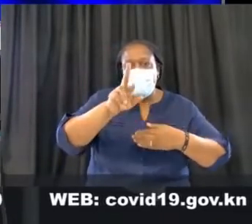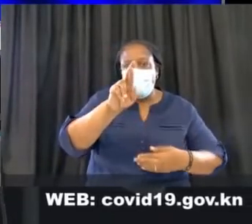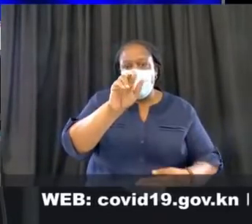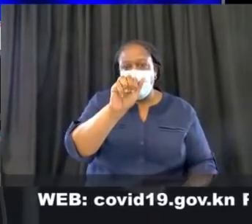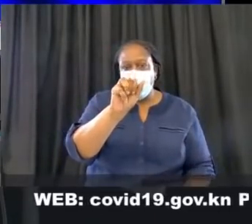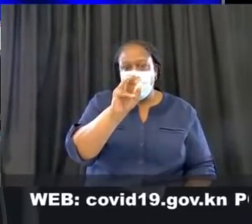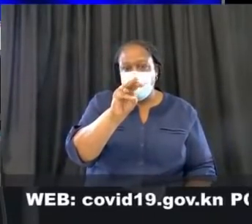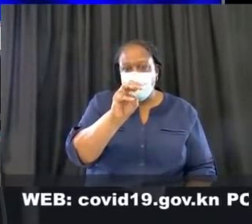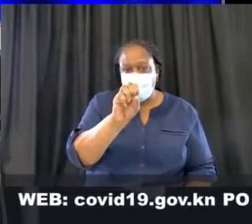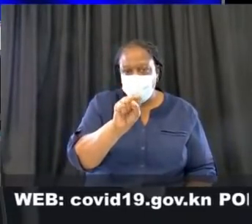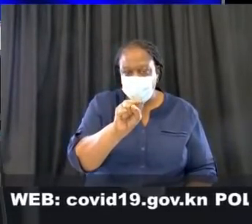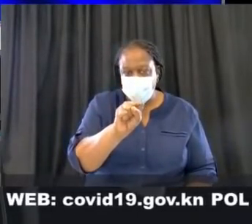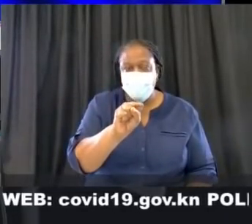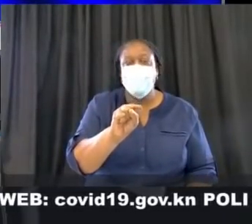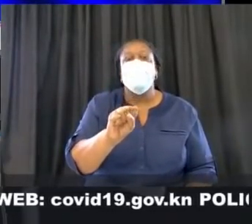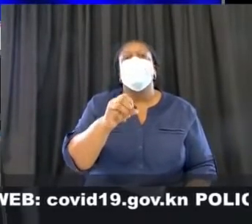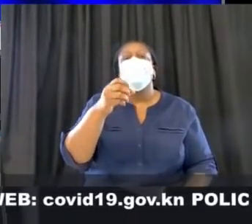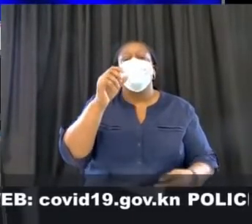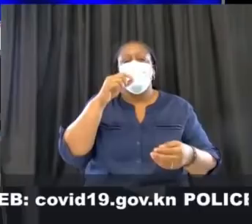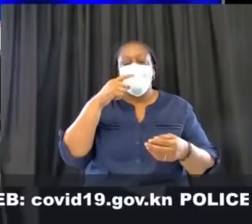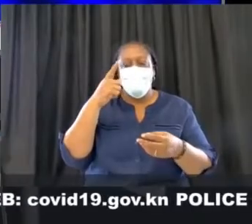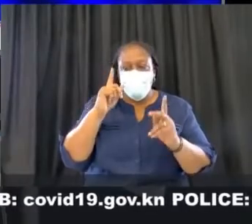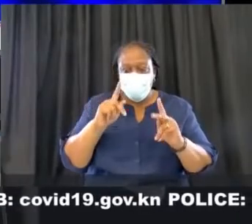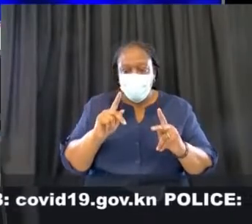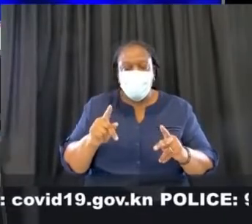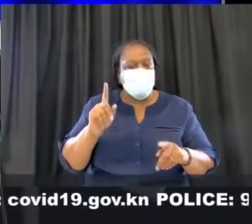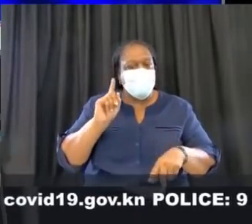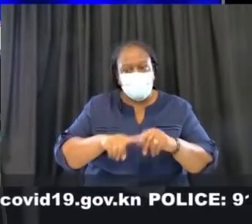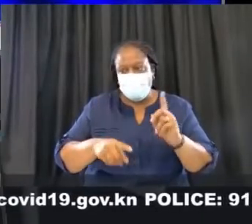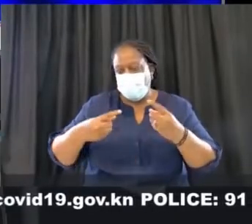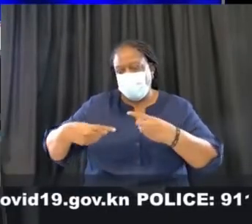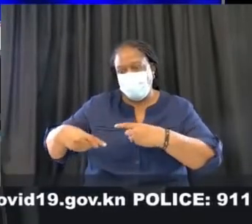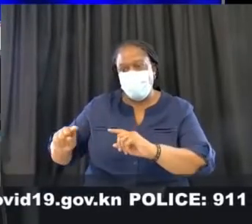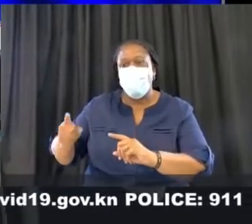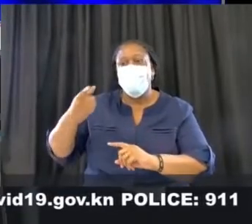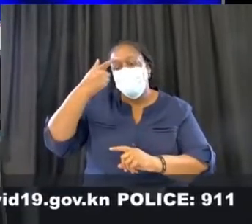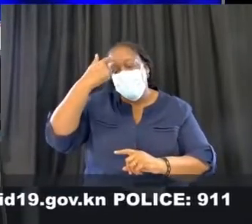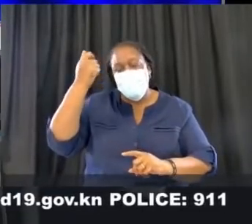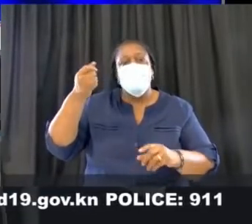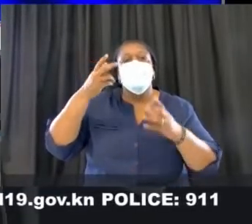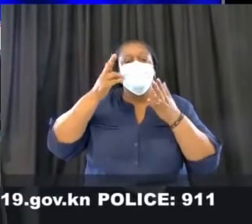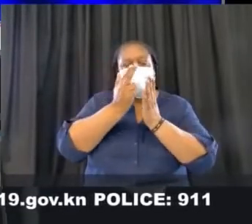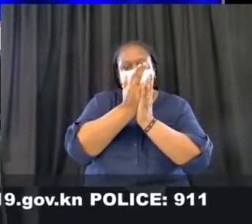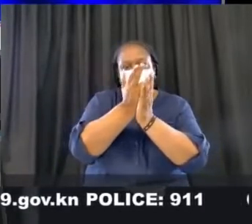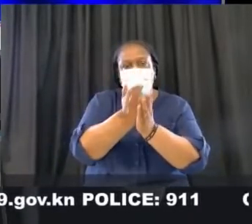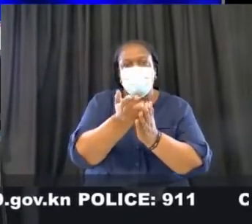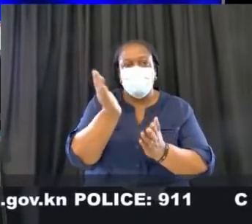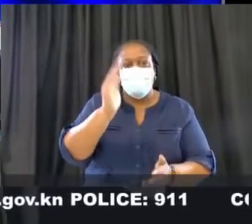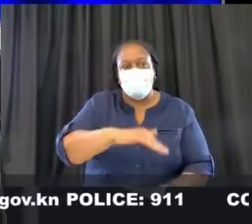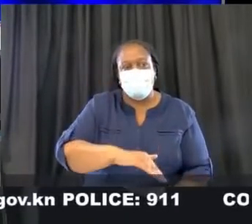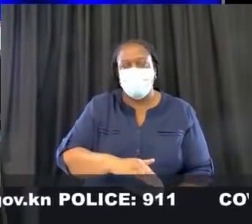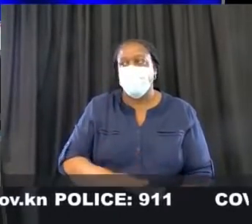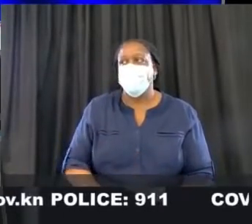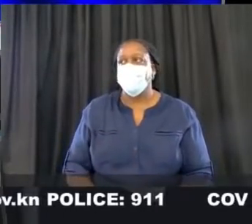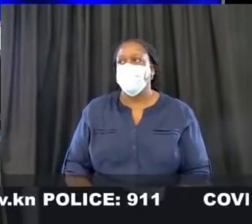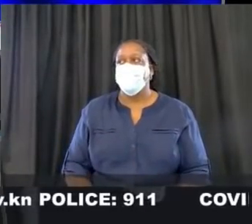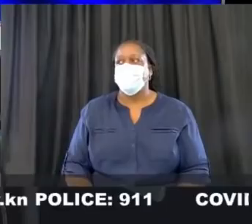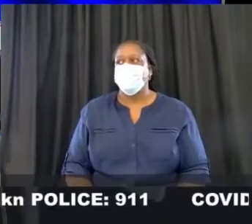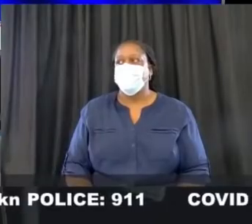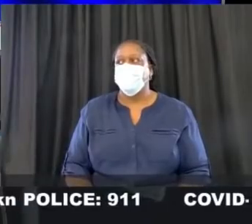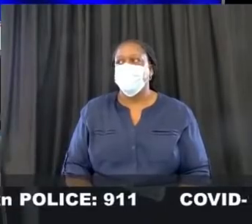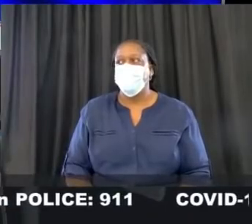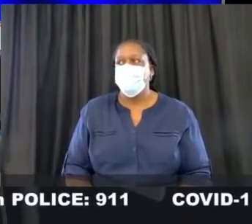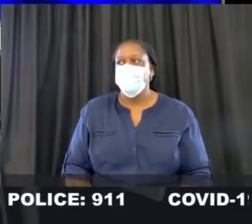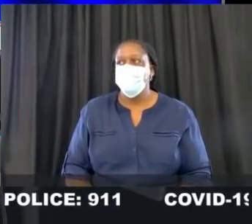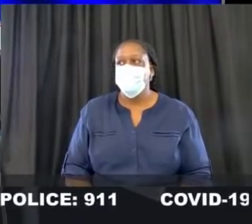about individuals who do have workspaces there. We have created particular corridors for those individuals to be